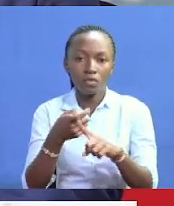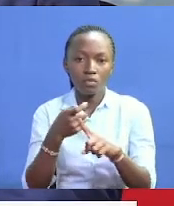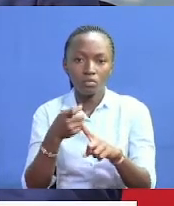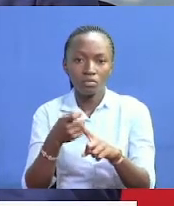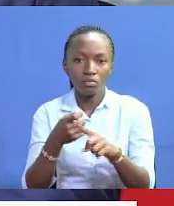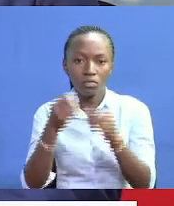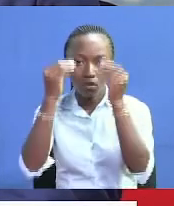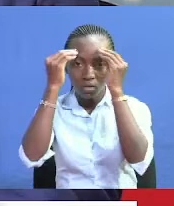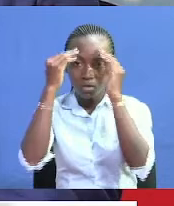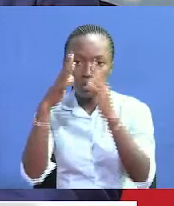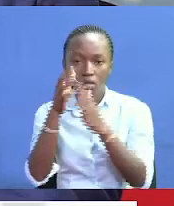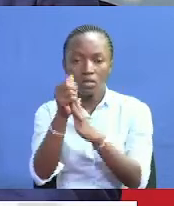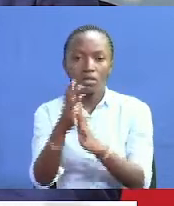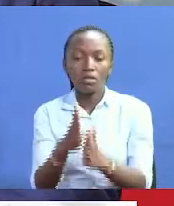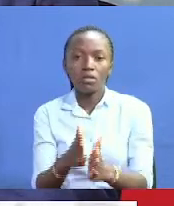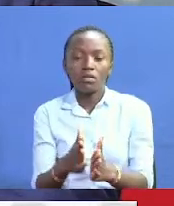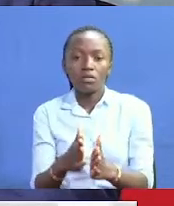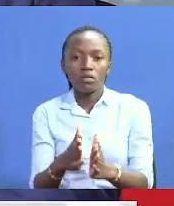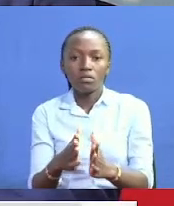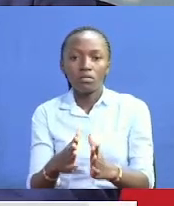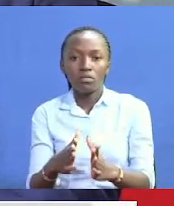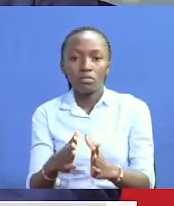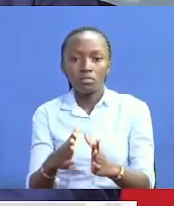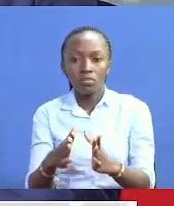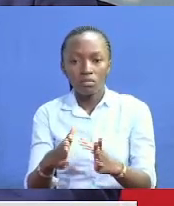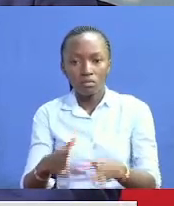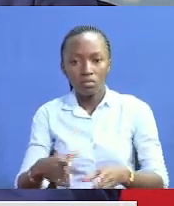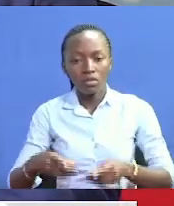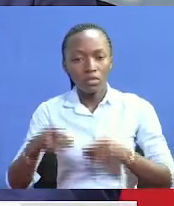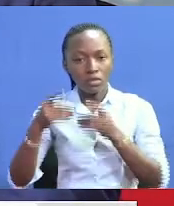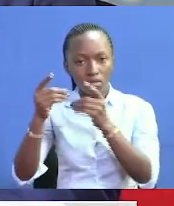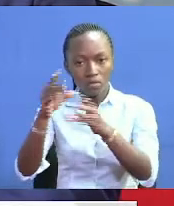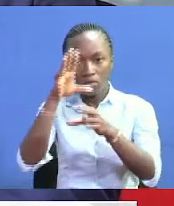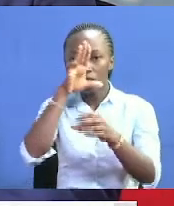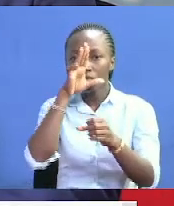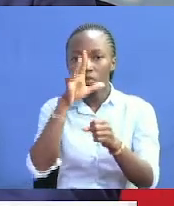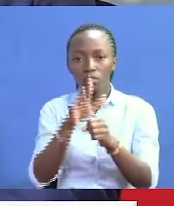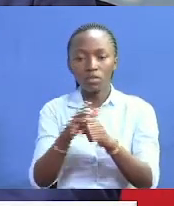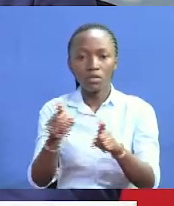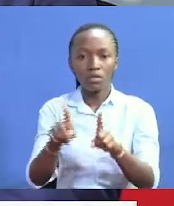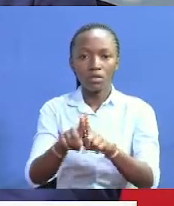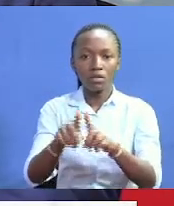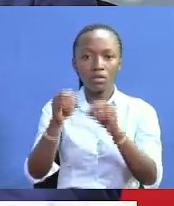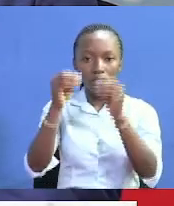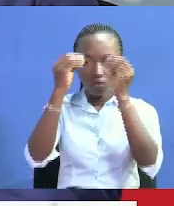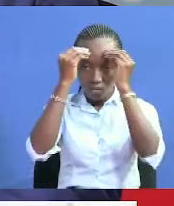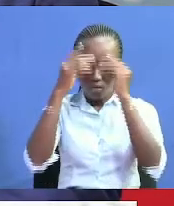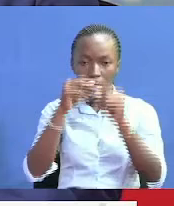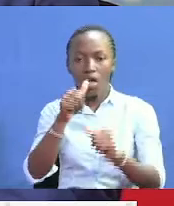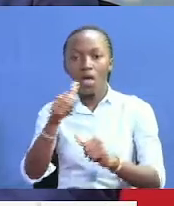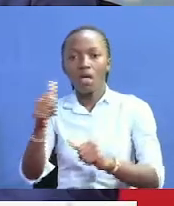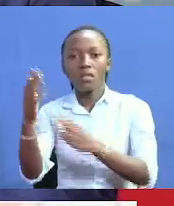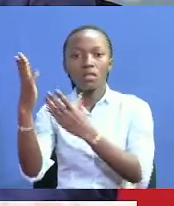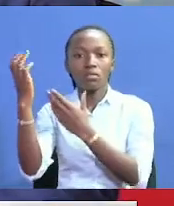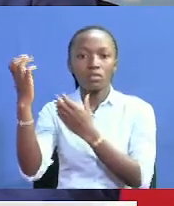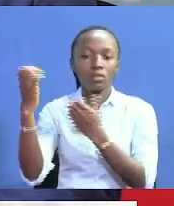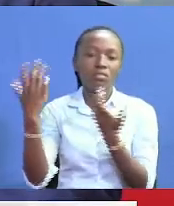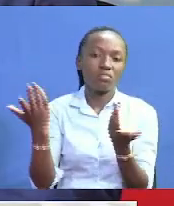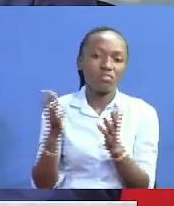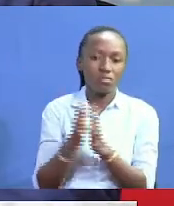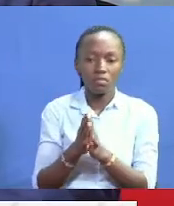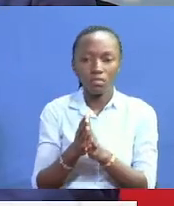not delivered to what the student expected. So the status right now, it's just below